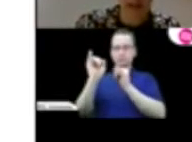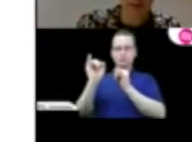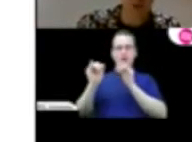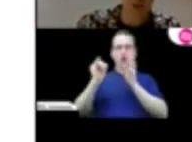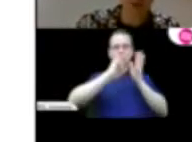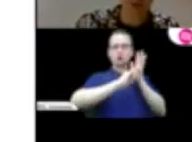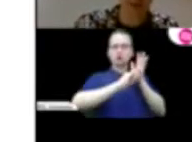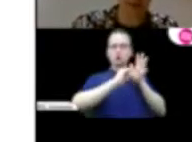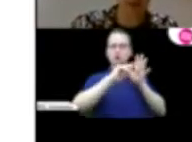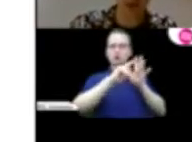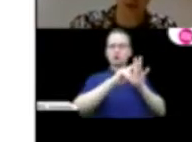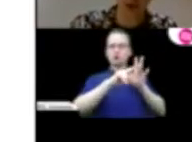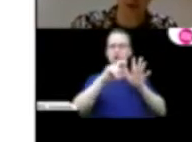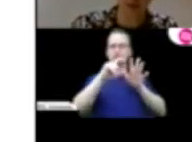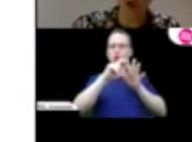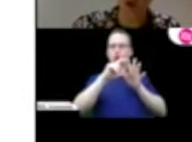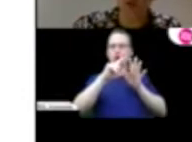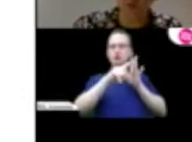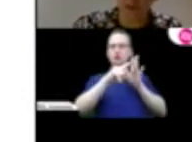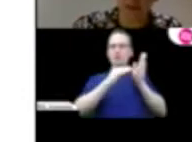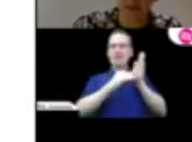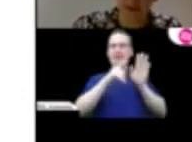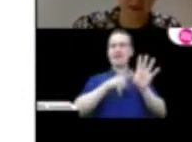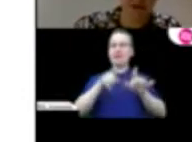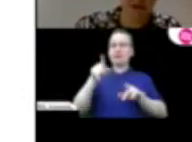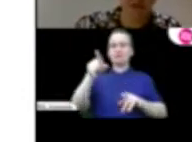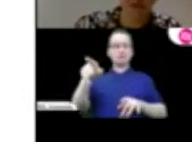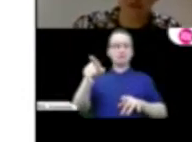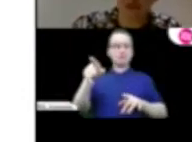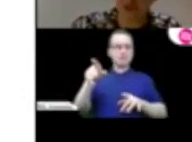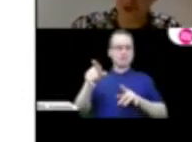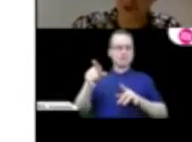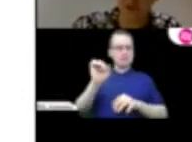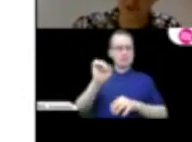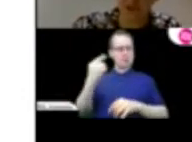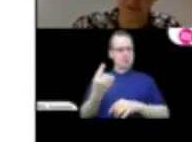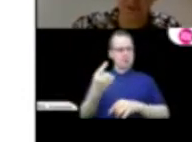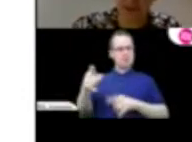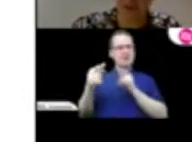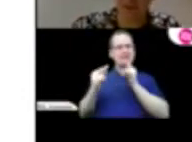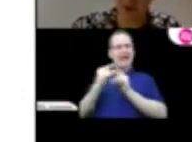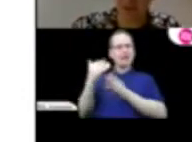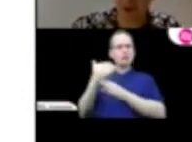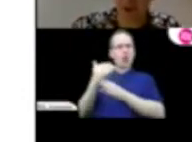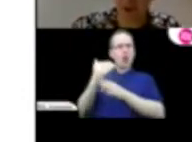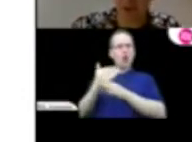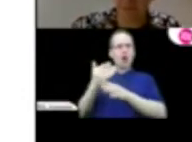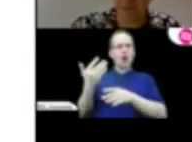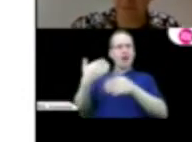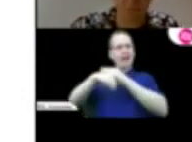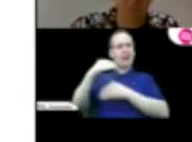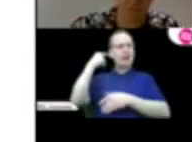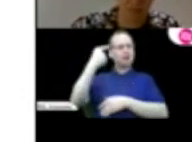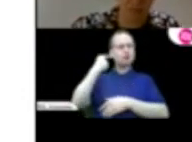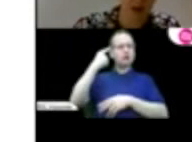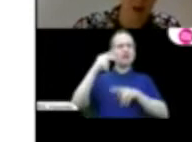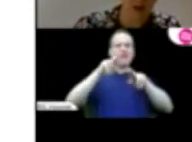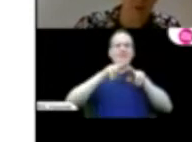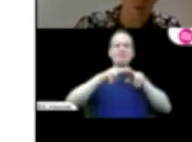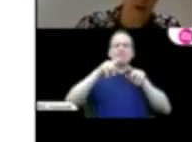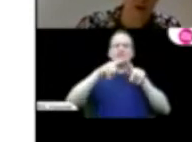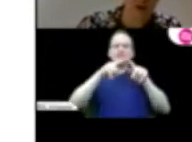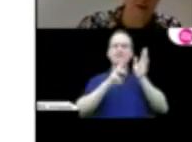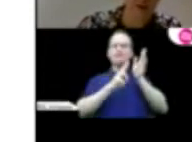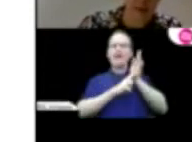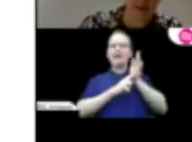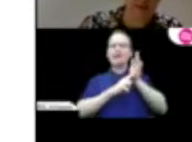So Eliza was a sex worker who was based in and around the Fenchurch Street area of London.